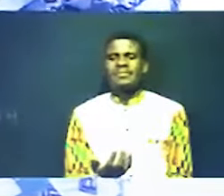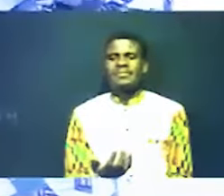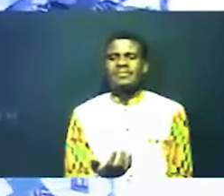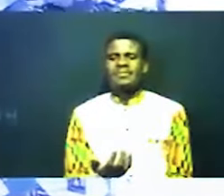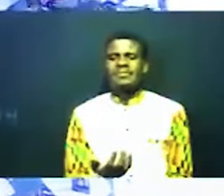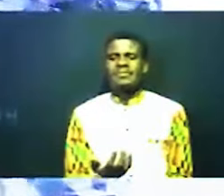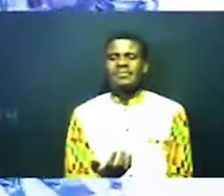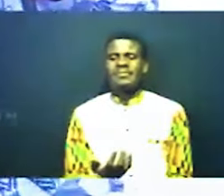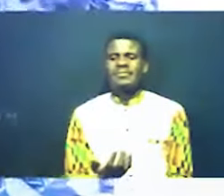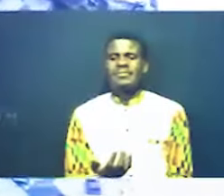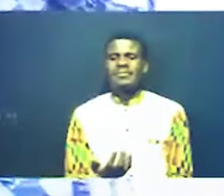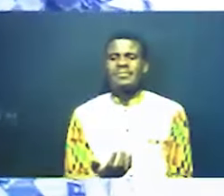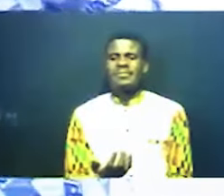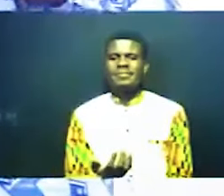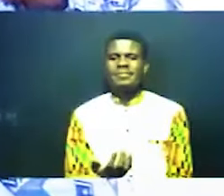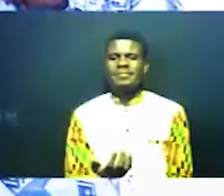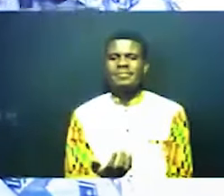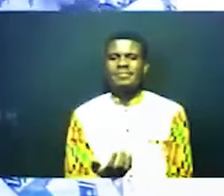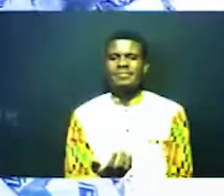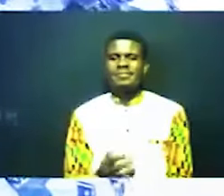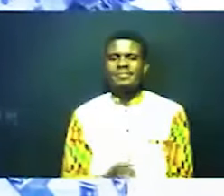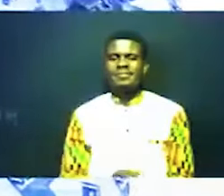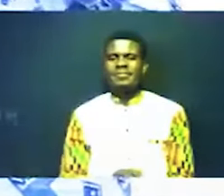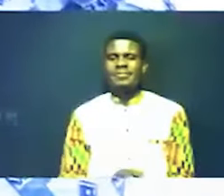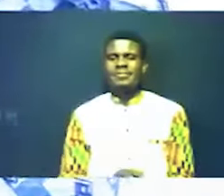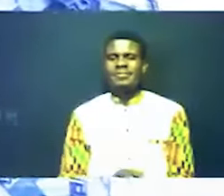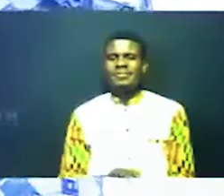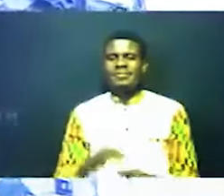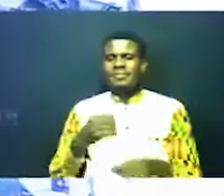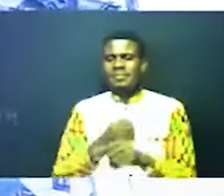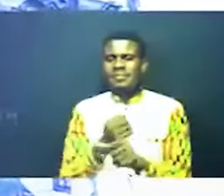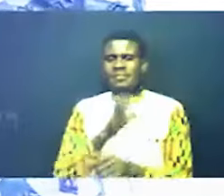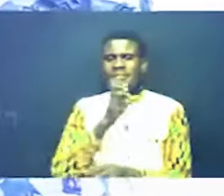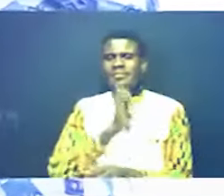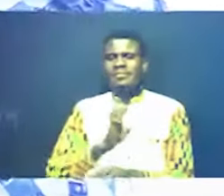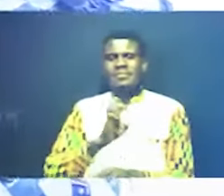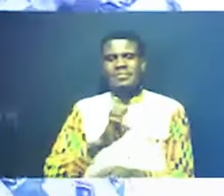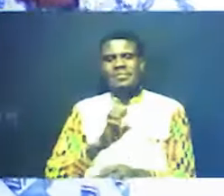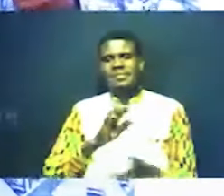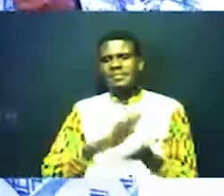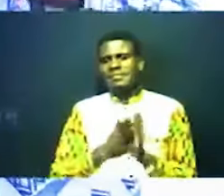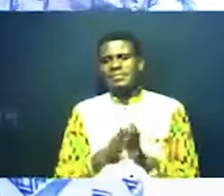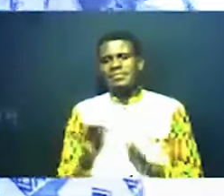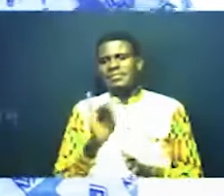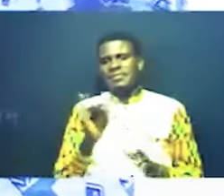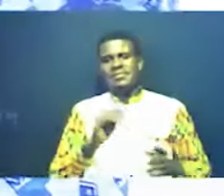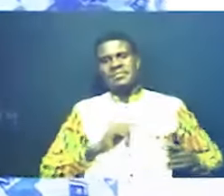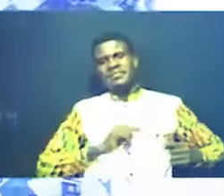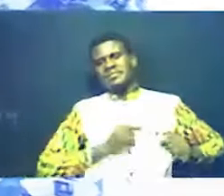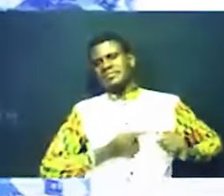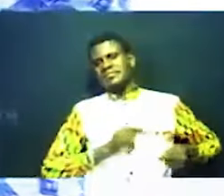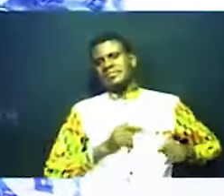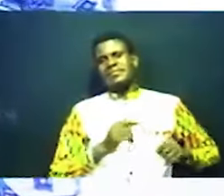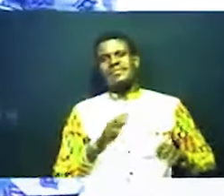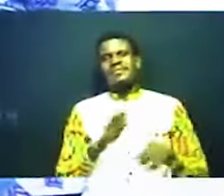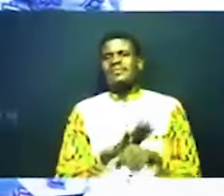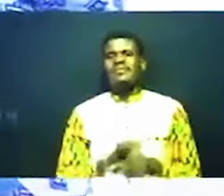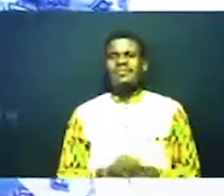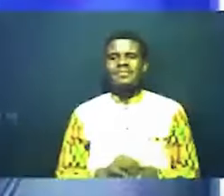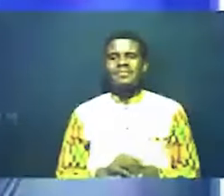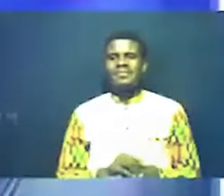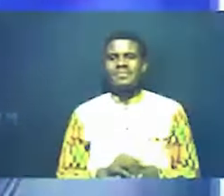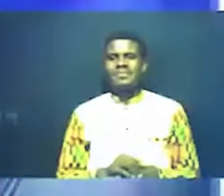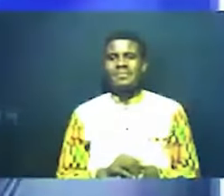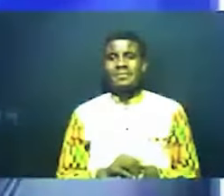yare a eye yawdie no amane waka nsembo ne e obi ho a kire no. They are dangerous people. Yeah, sani pan wo hu hu ye papa. Destroy the